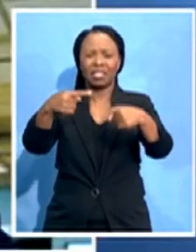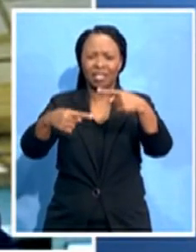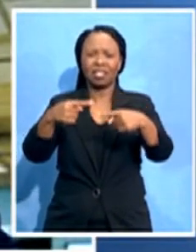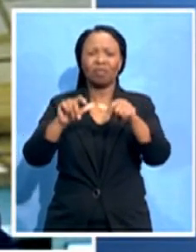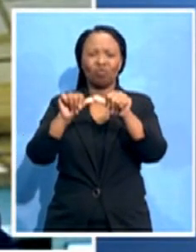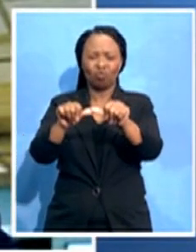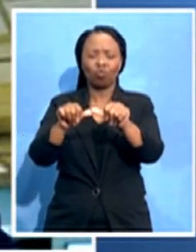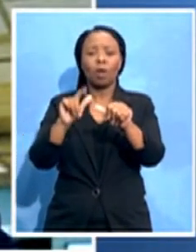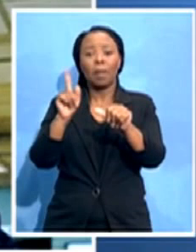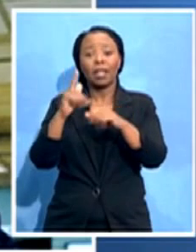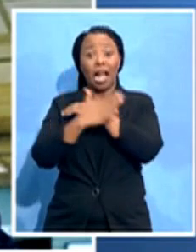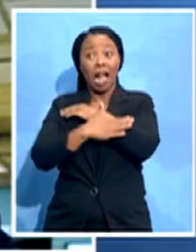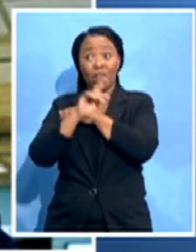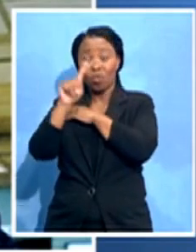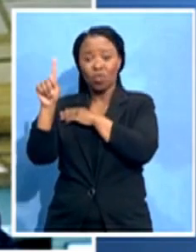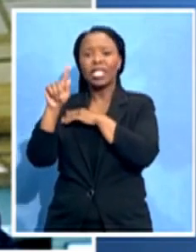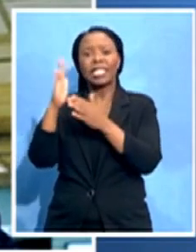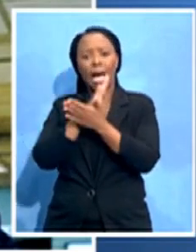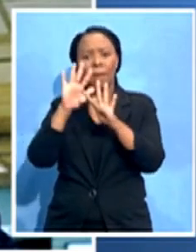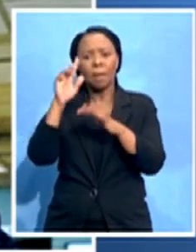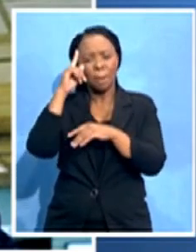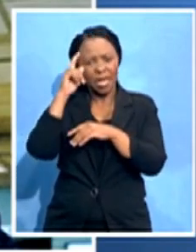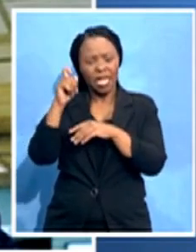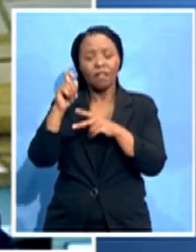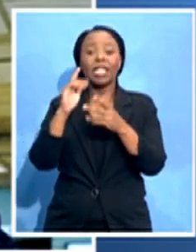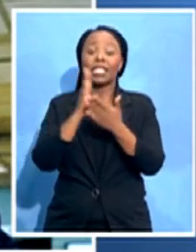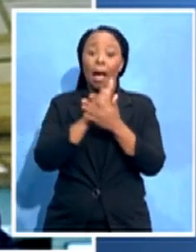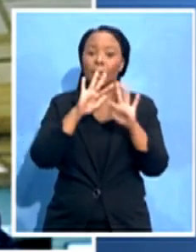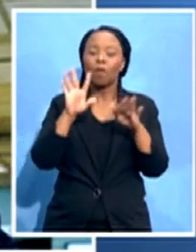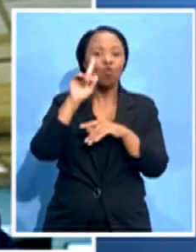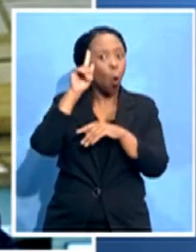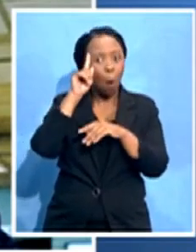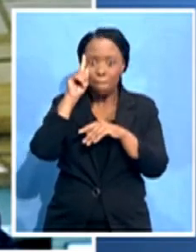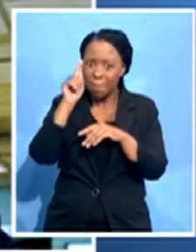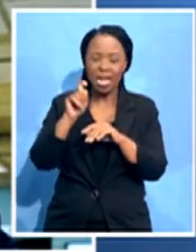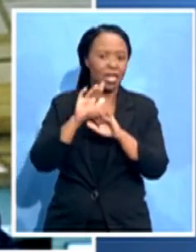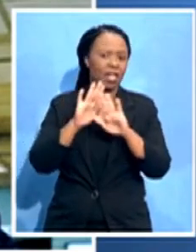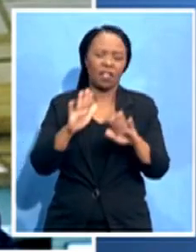are people who don't believe in vaccines, and therefore it's not a unique